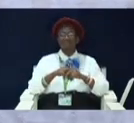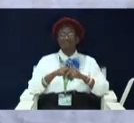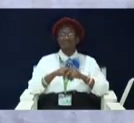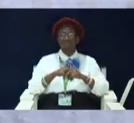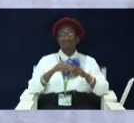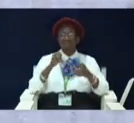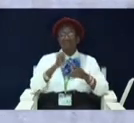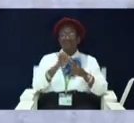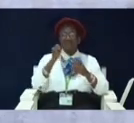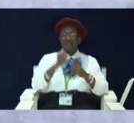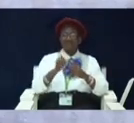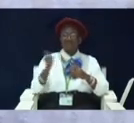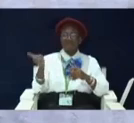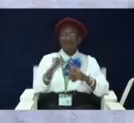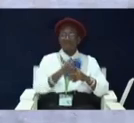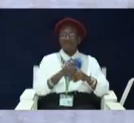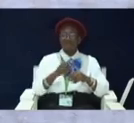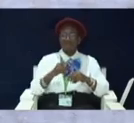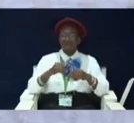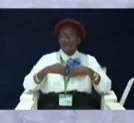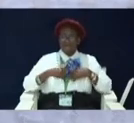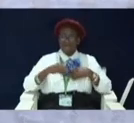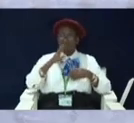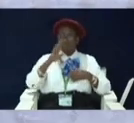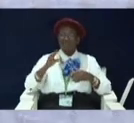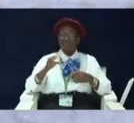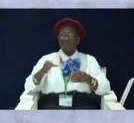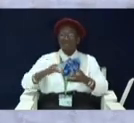he had been rich before and is now